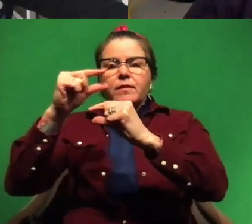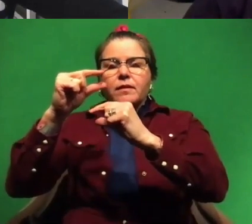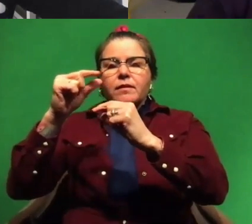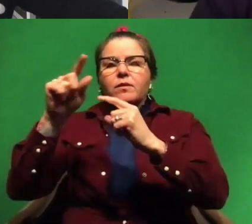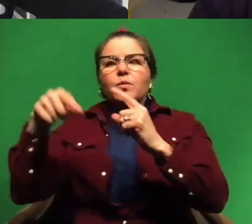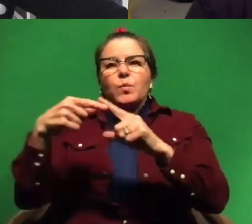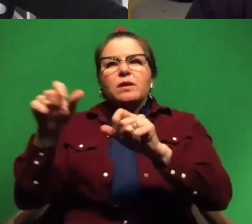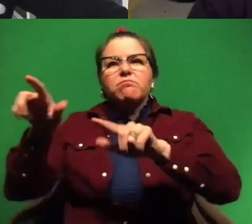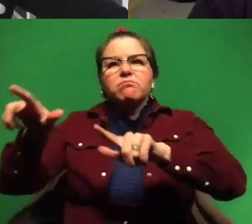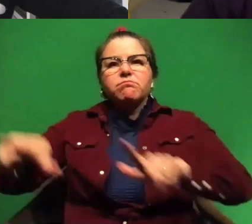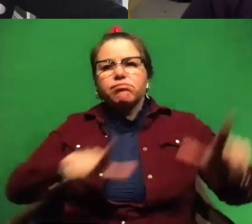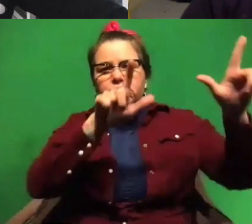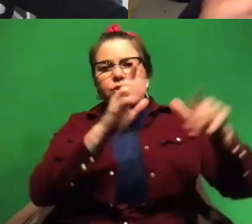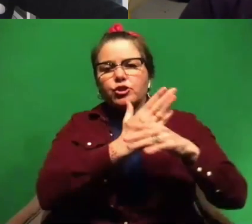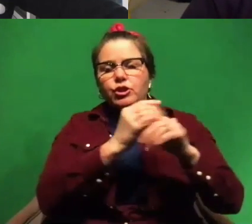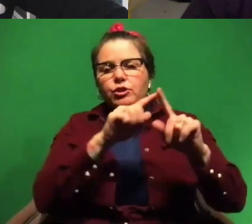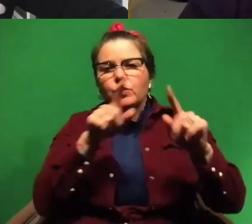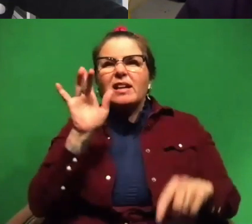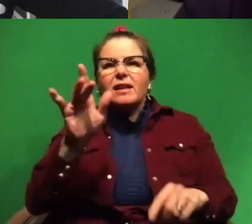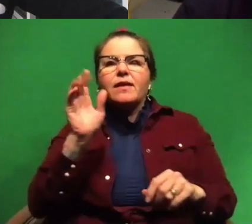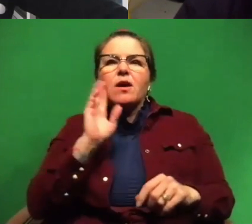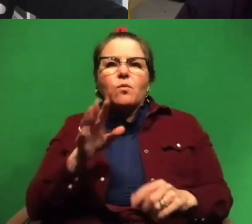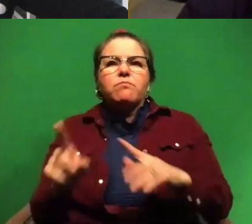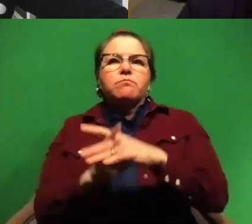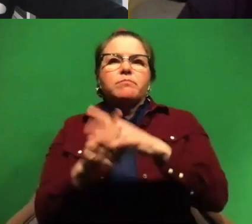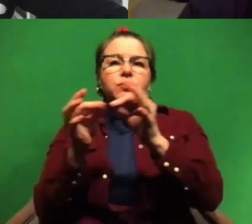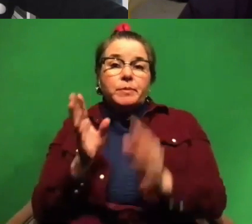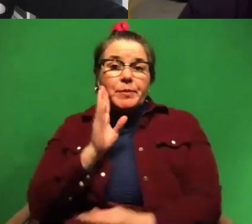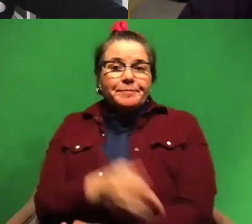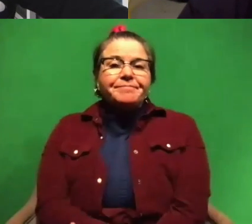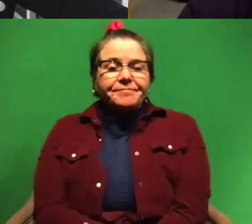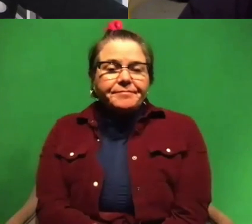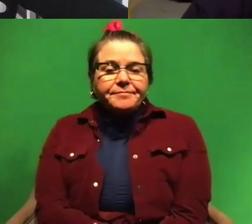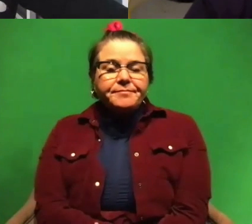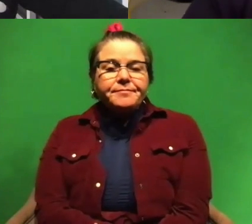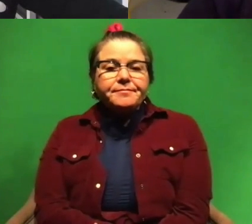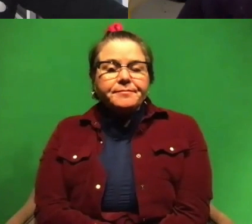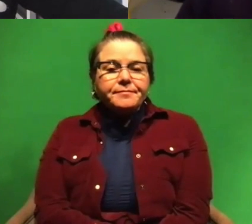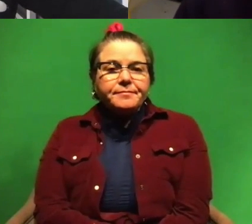we switch to screen share. Click that and you'll see Erin. Okay.